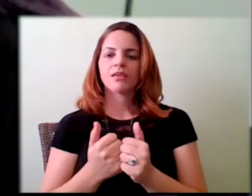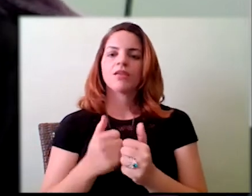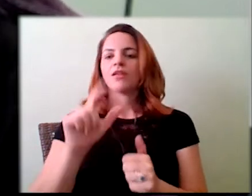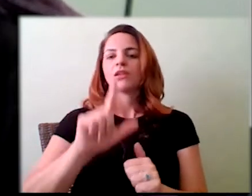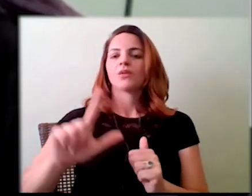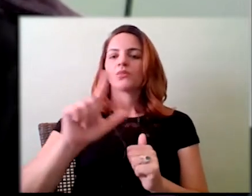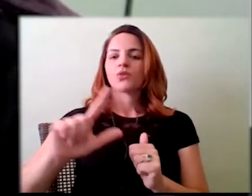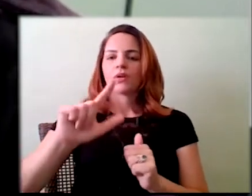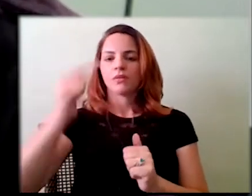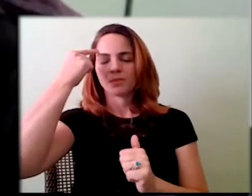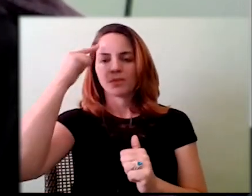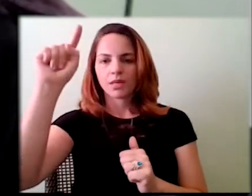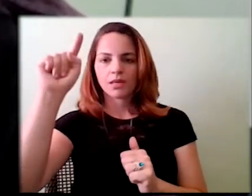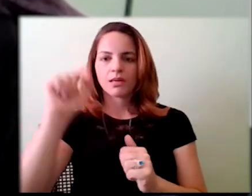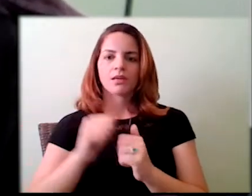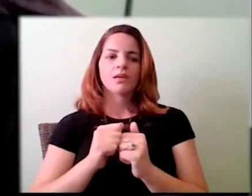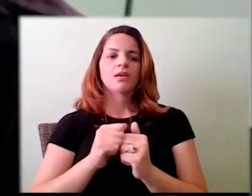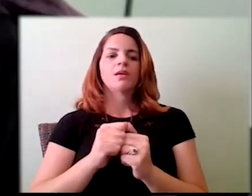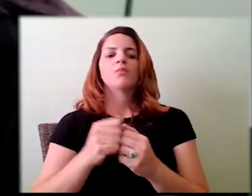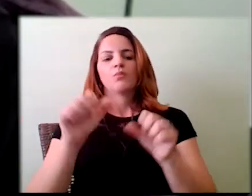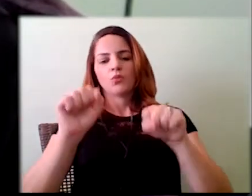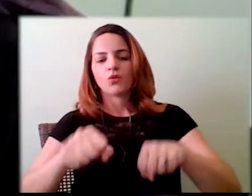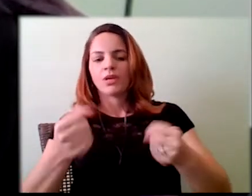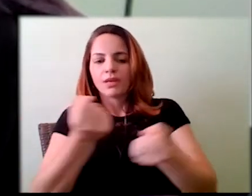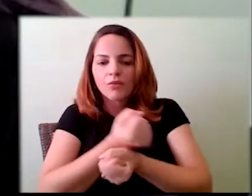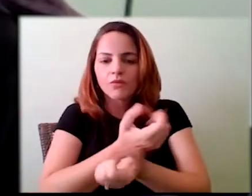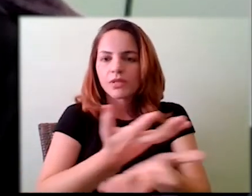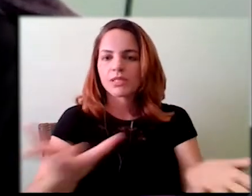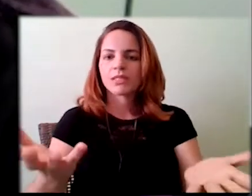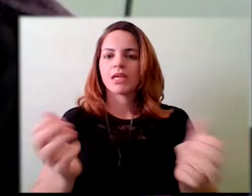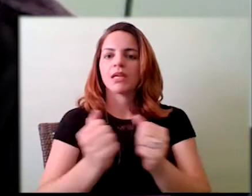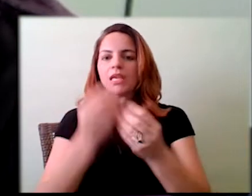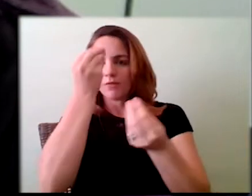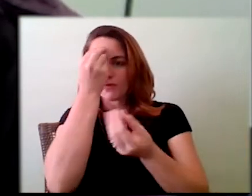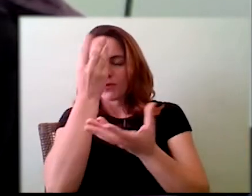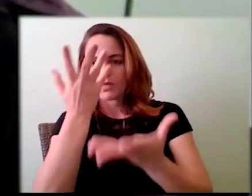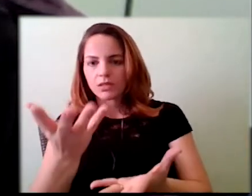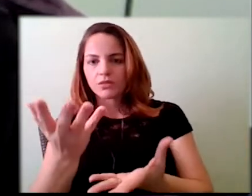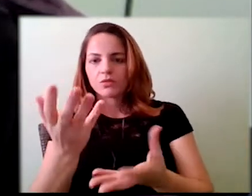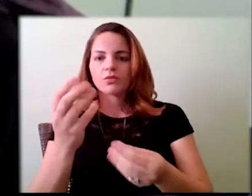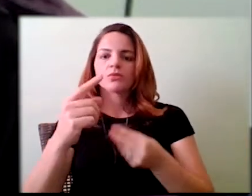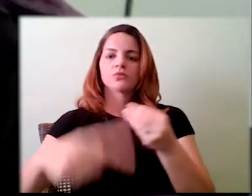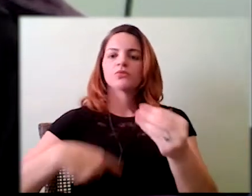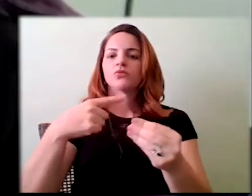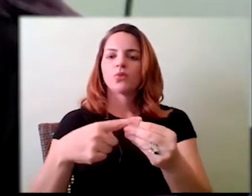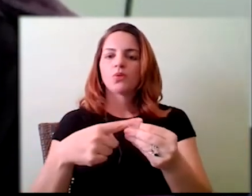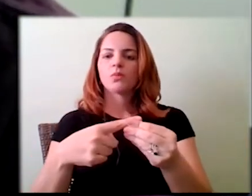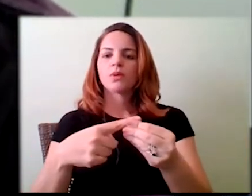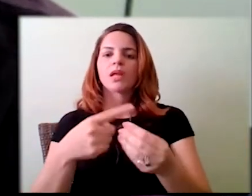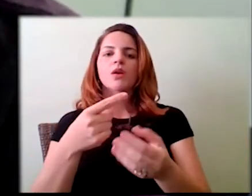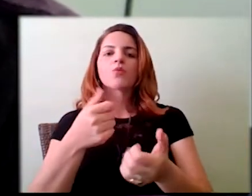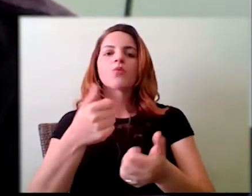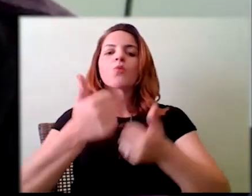to bring to you all today a little bit of information about what new